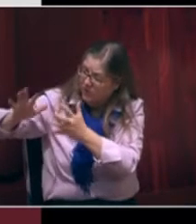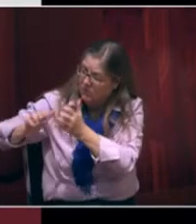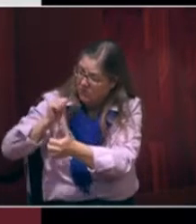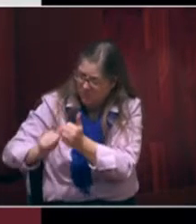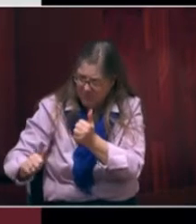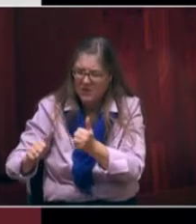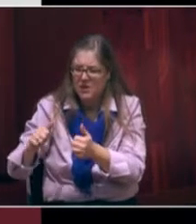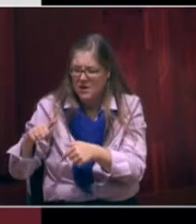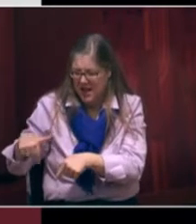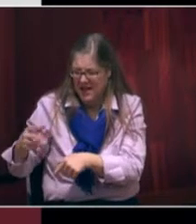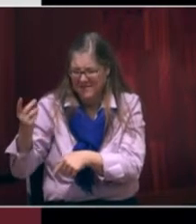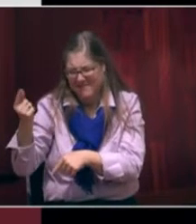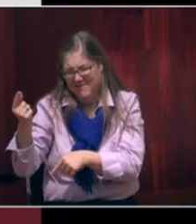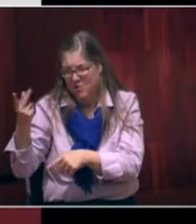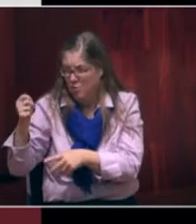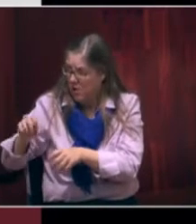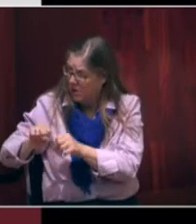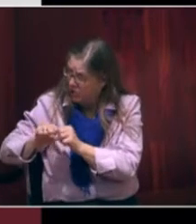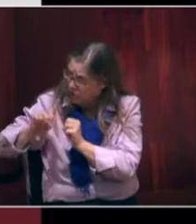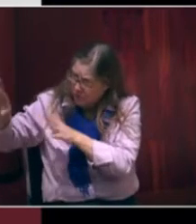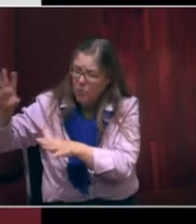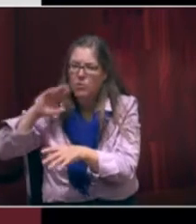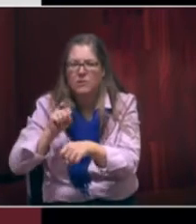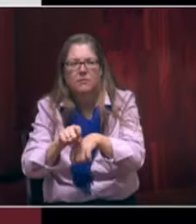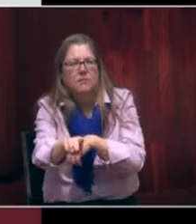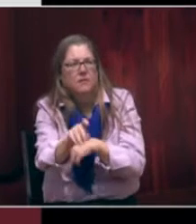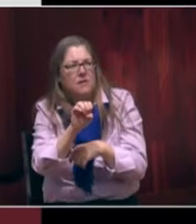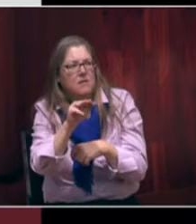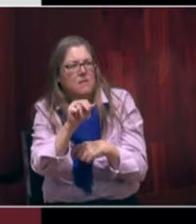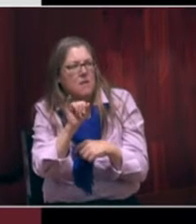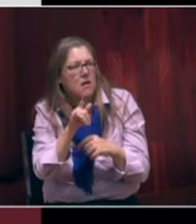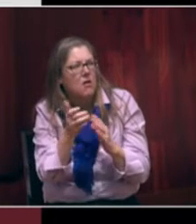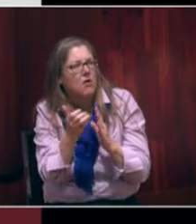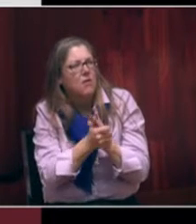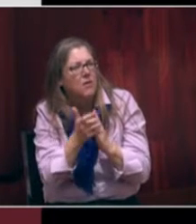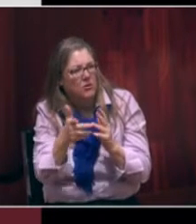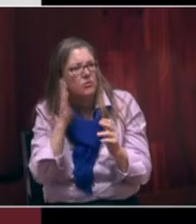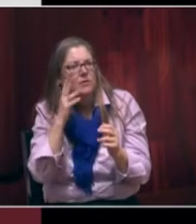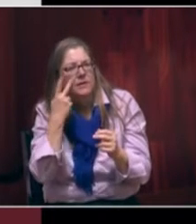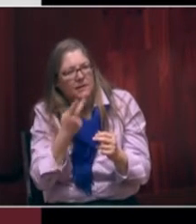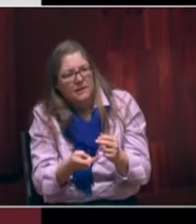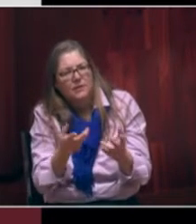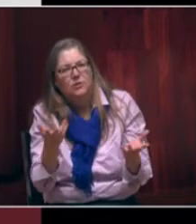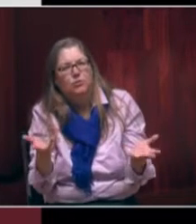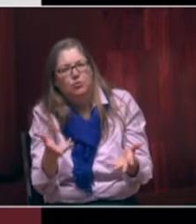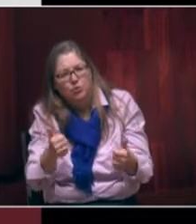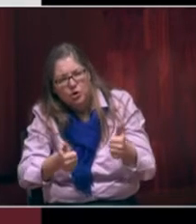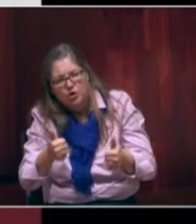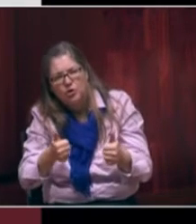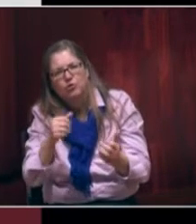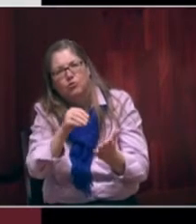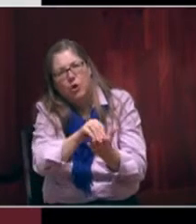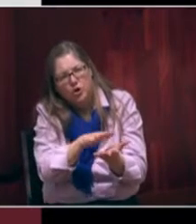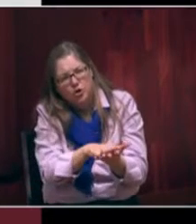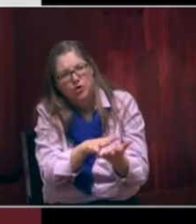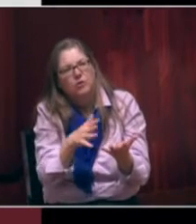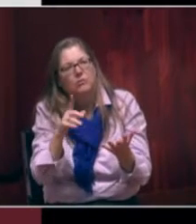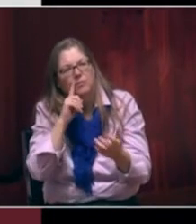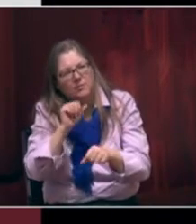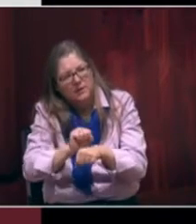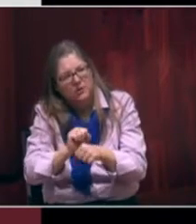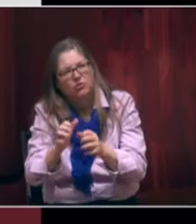actually have some documentation that hasn't existed before on what day your records were actually destroyed that could come to you. All of